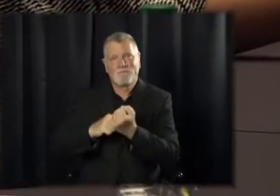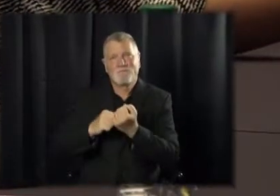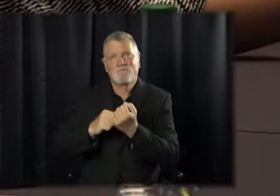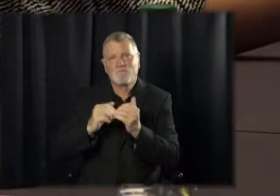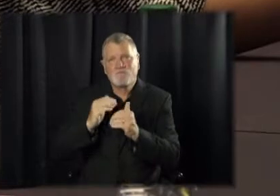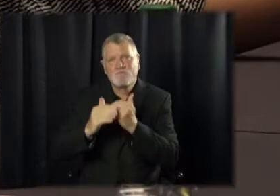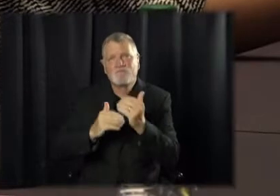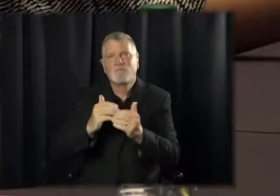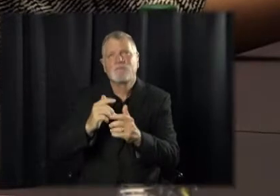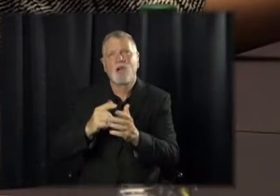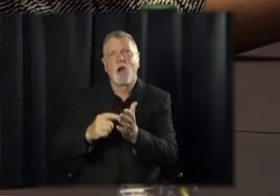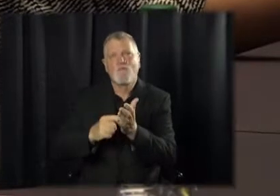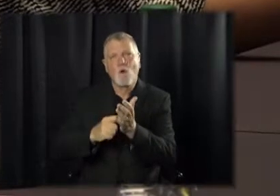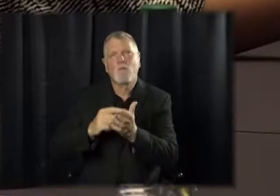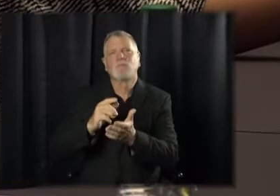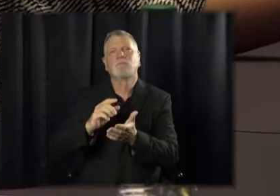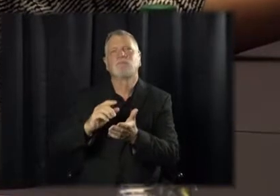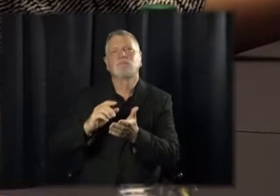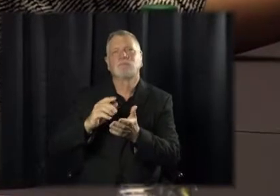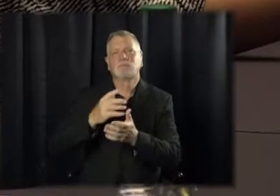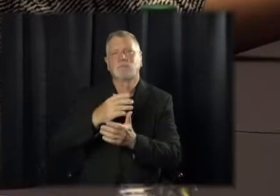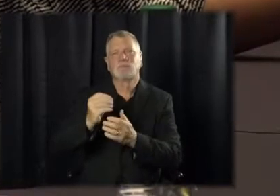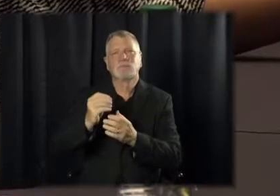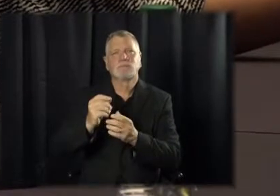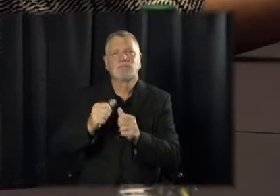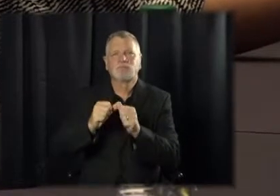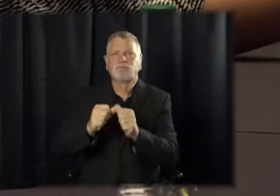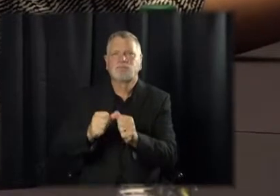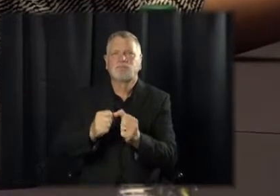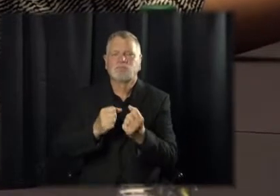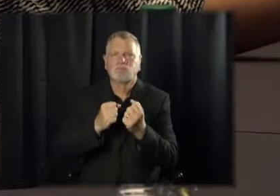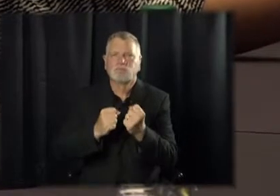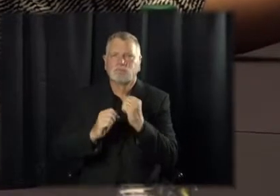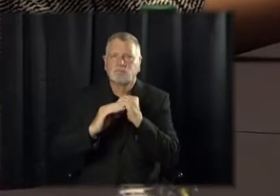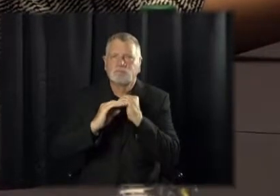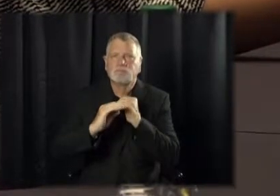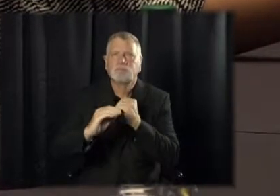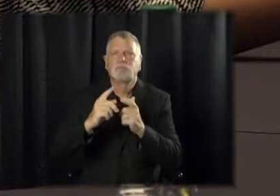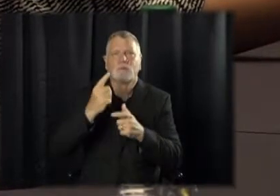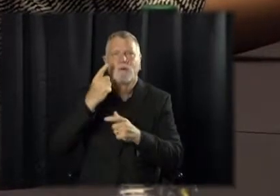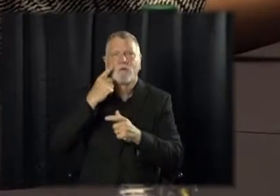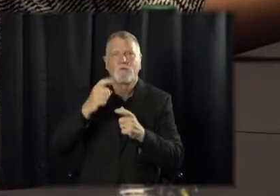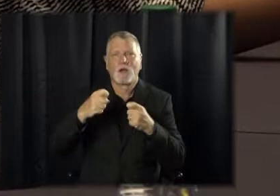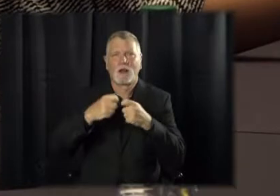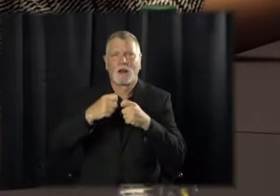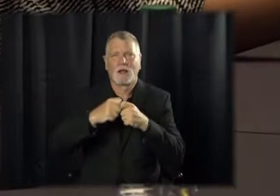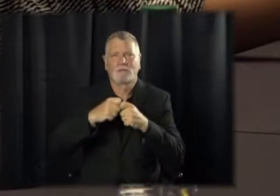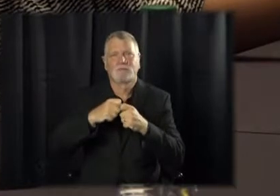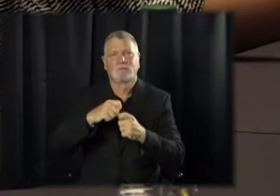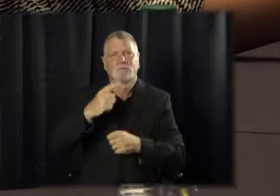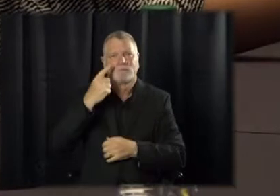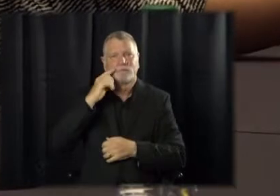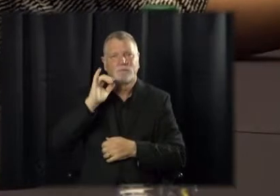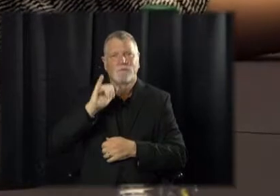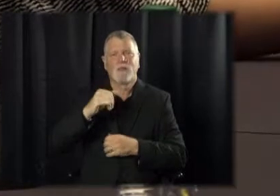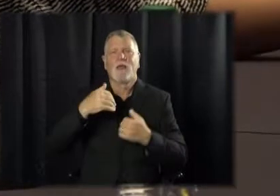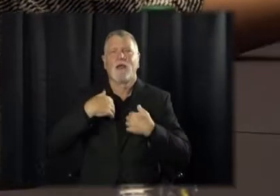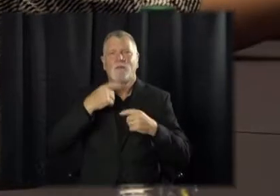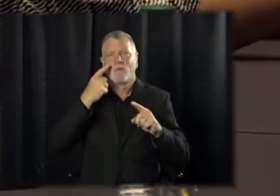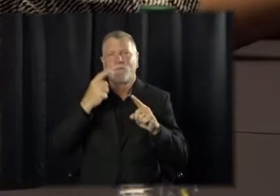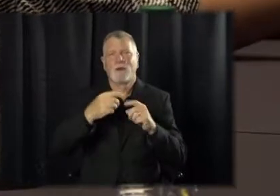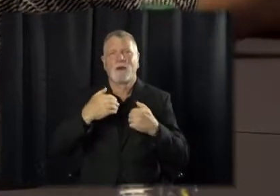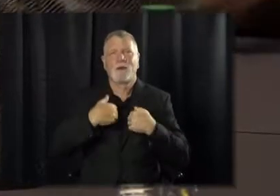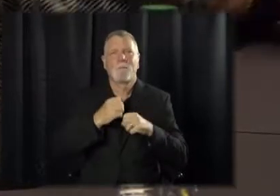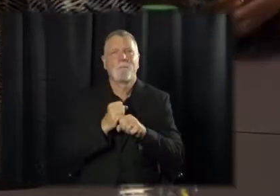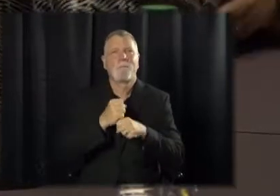sustainable, affordable, reliable, resilient, and customer-centric electric services. Achieving these objectives